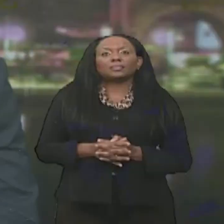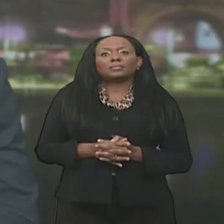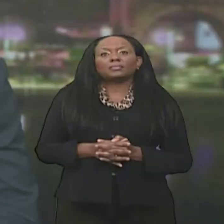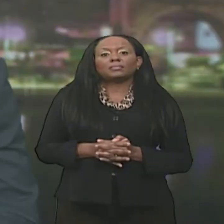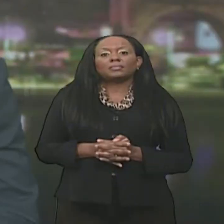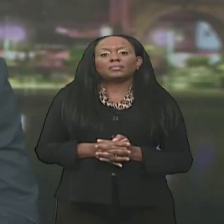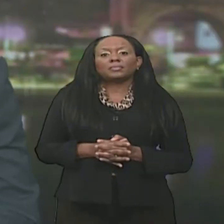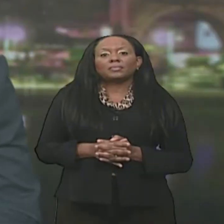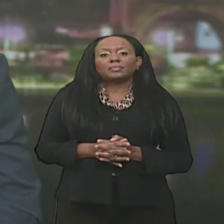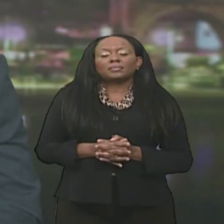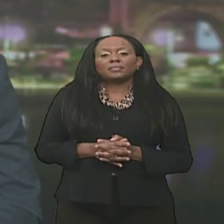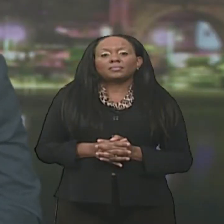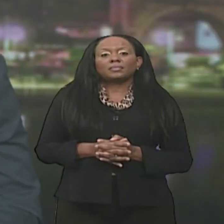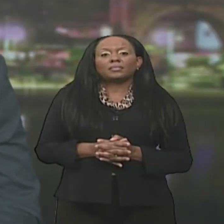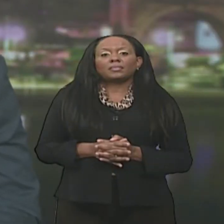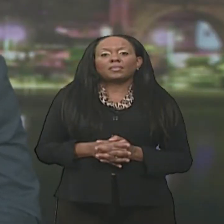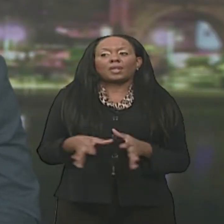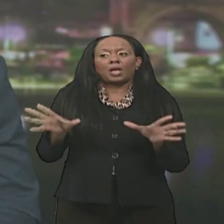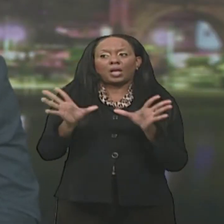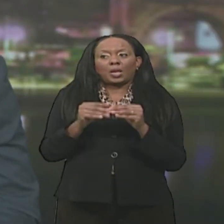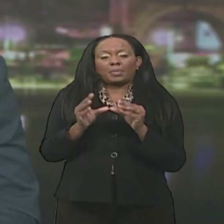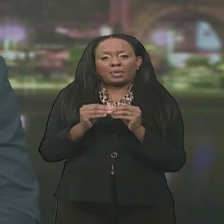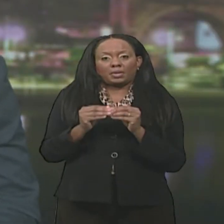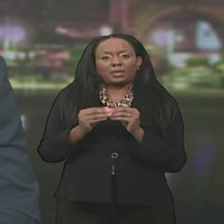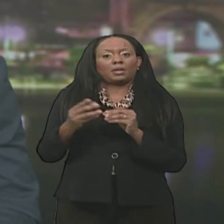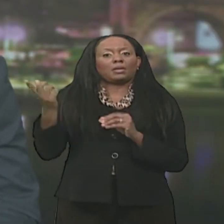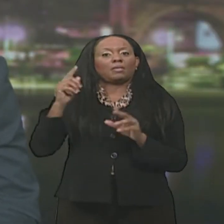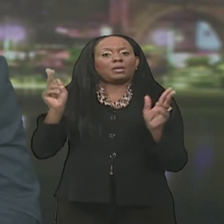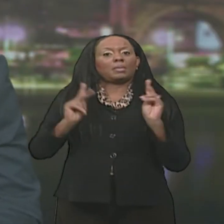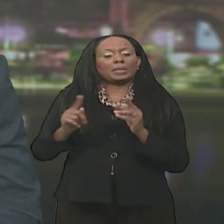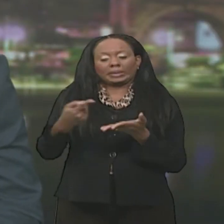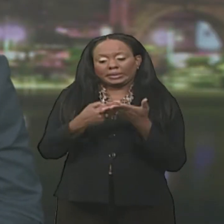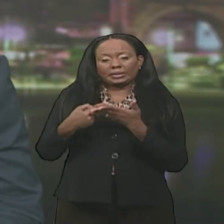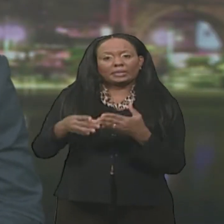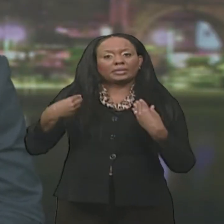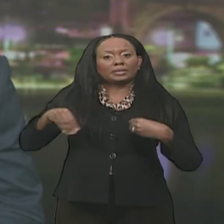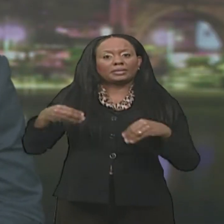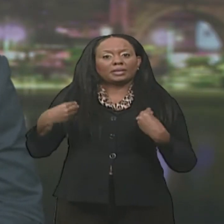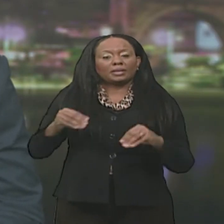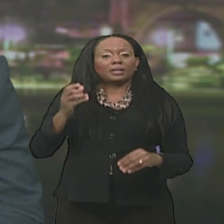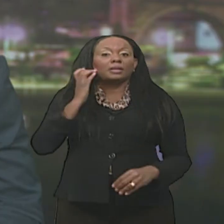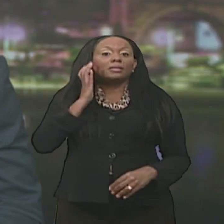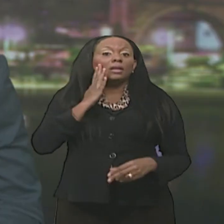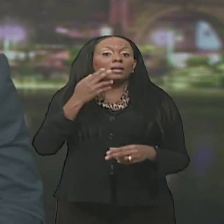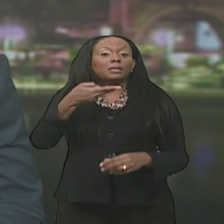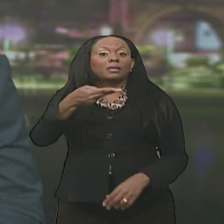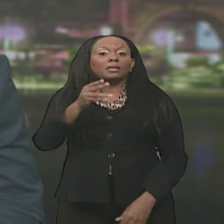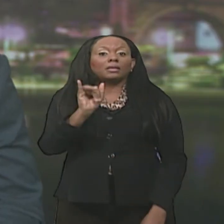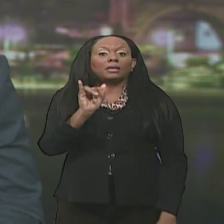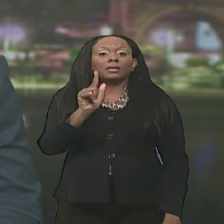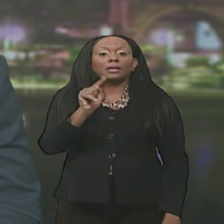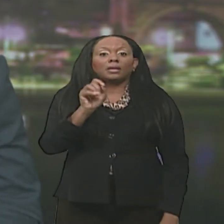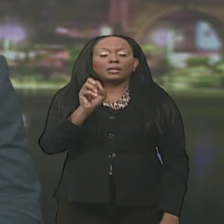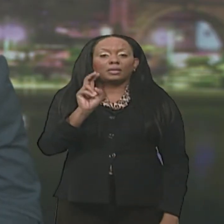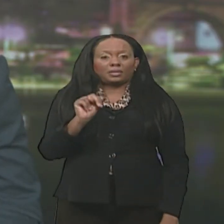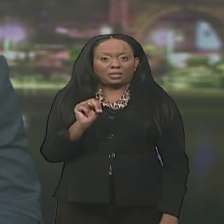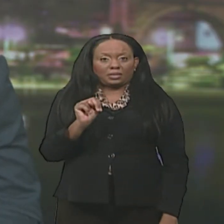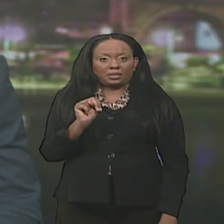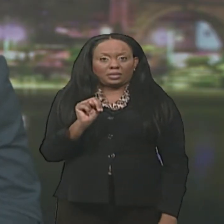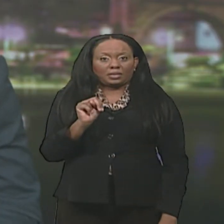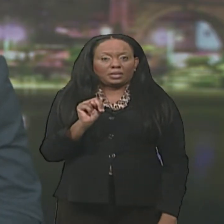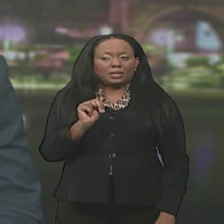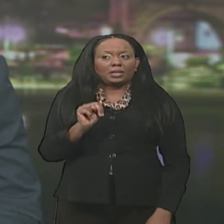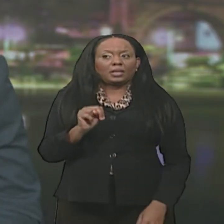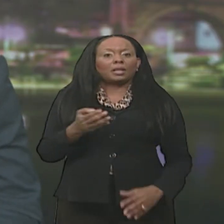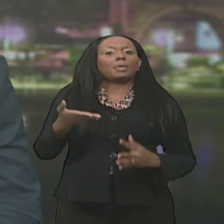work. The cancellation of a shareholders meeting to discuss the proposed sale of the Hilton Hotel is being hailed by the Barbados